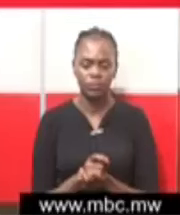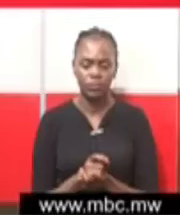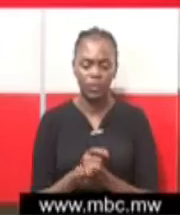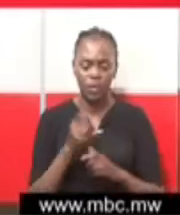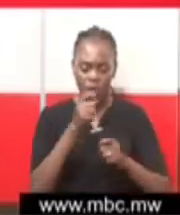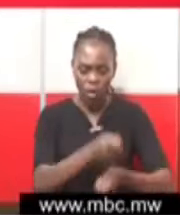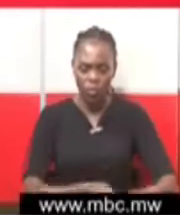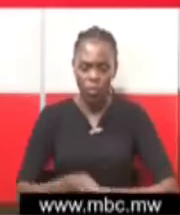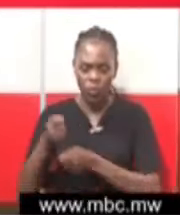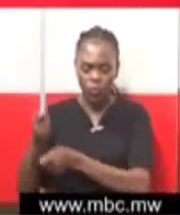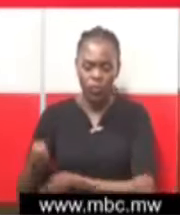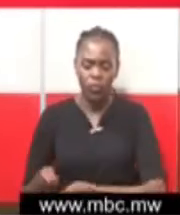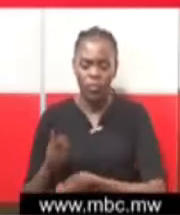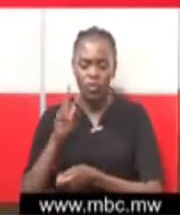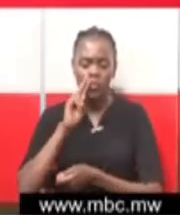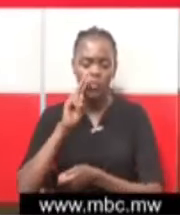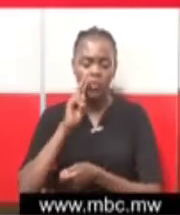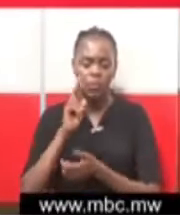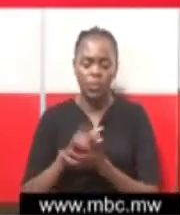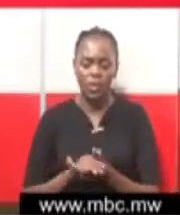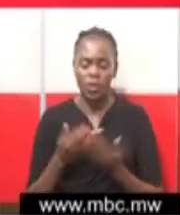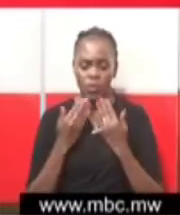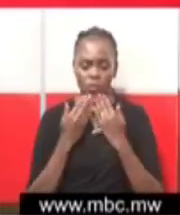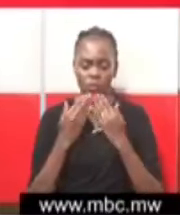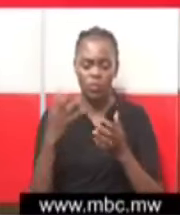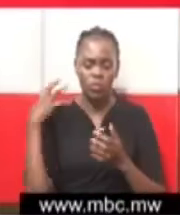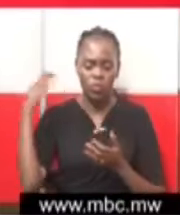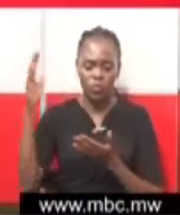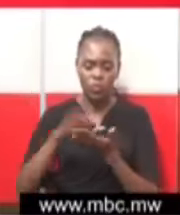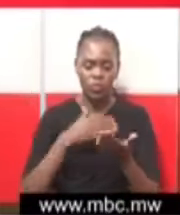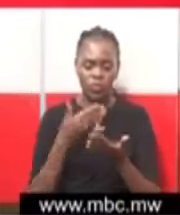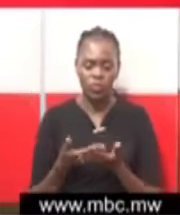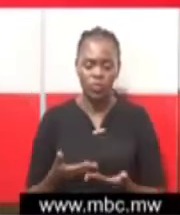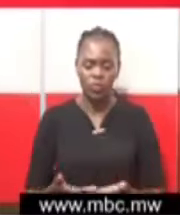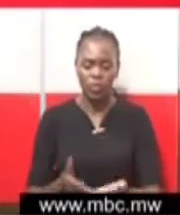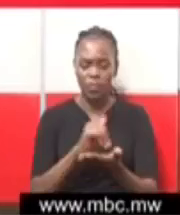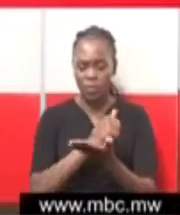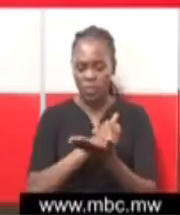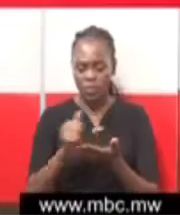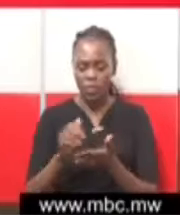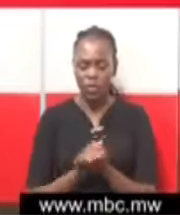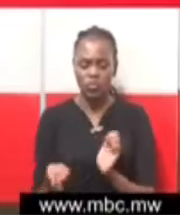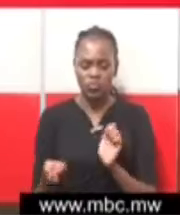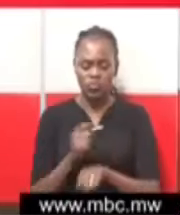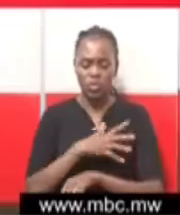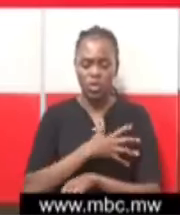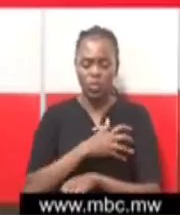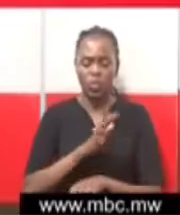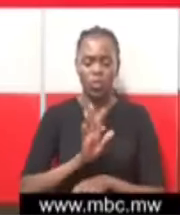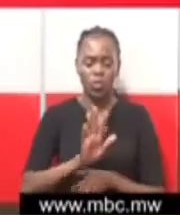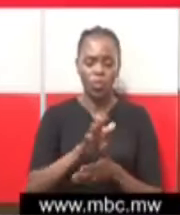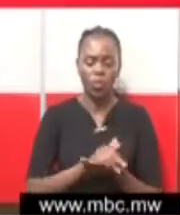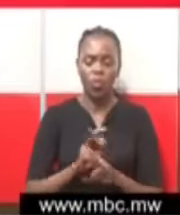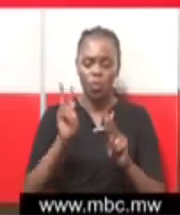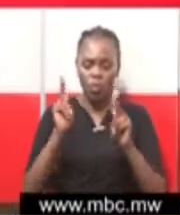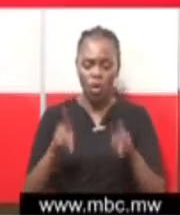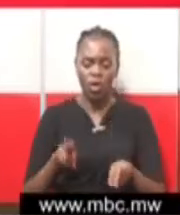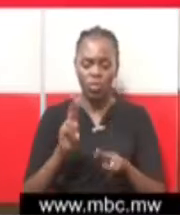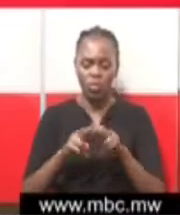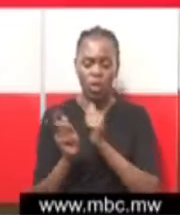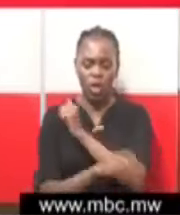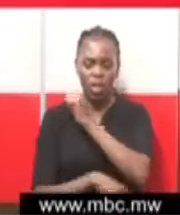Farmers in Rumpi have applauded government for initiating financial services that have helped to transform lives of rural-based